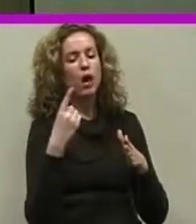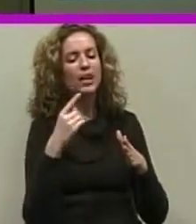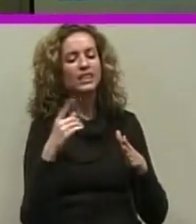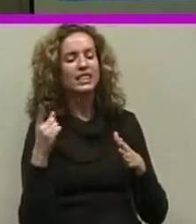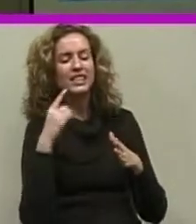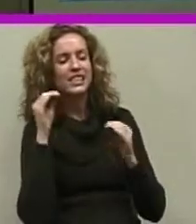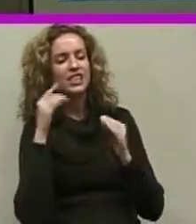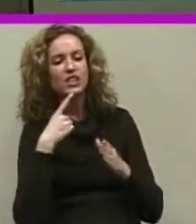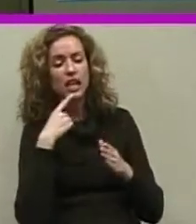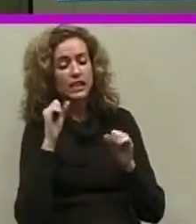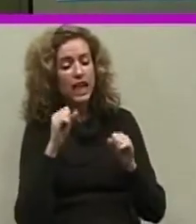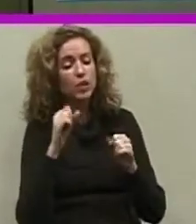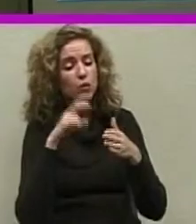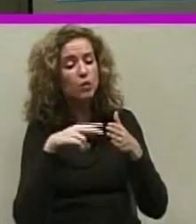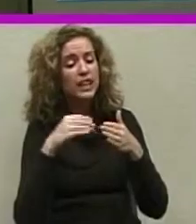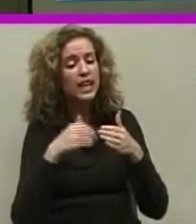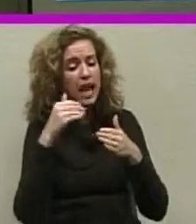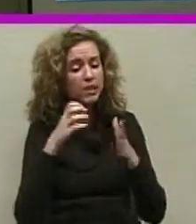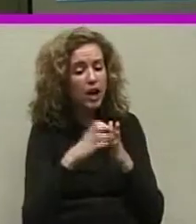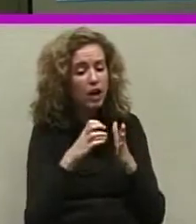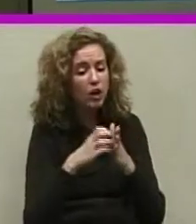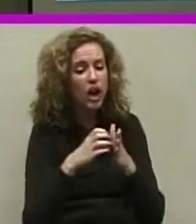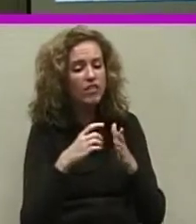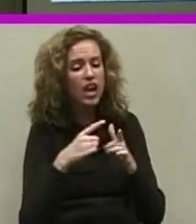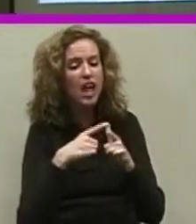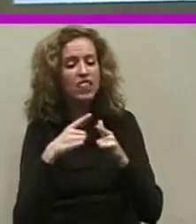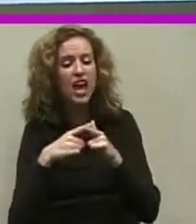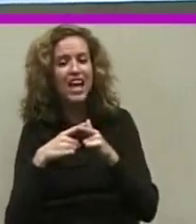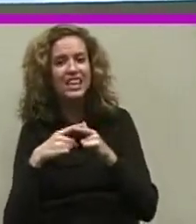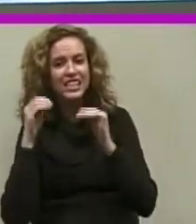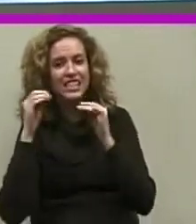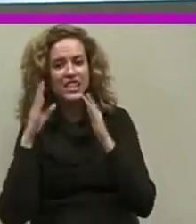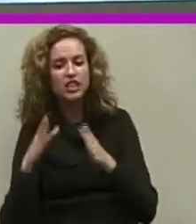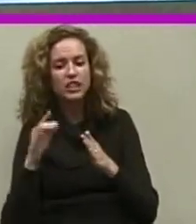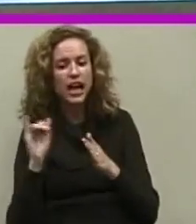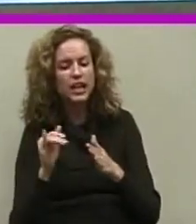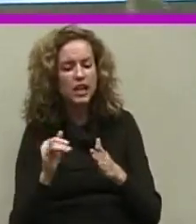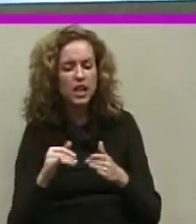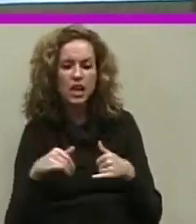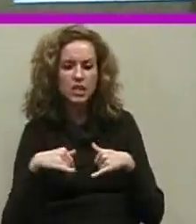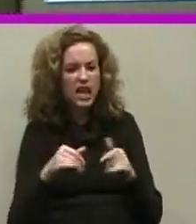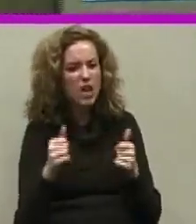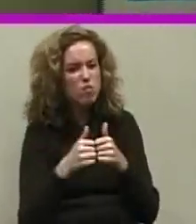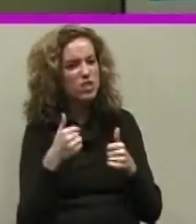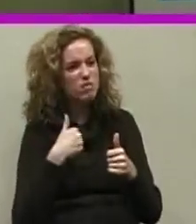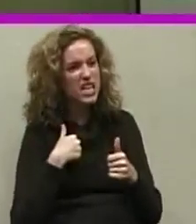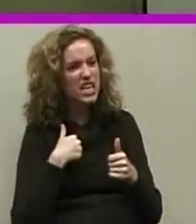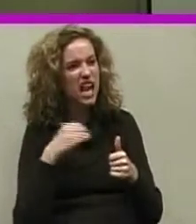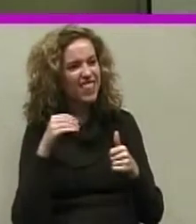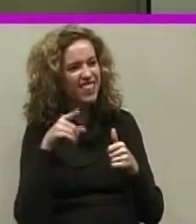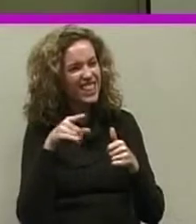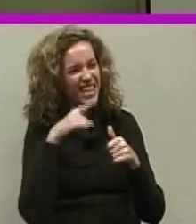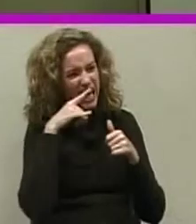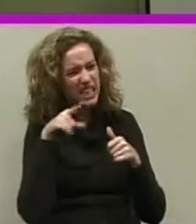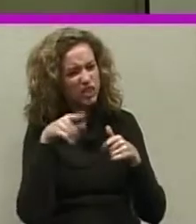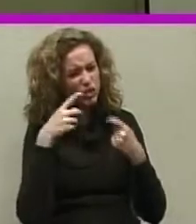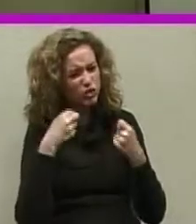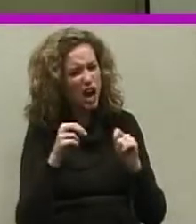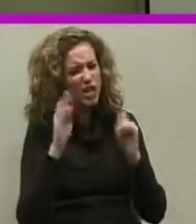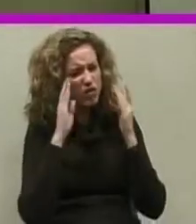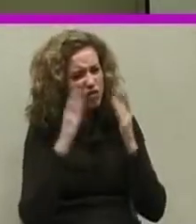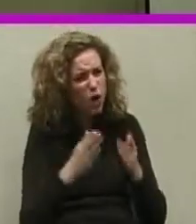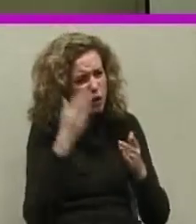going, the teacher goes, would you stay with me? Now I'm just waiting for the kid to go, I would love to if you'd stay with me.